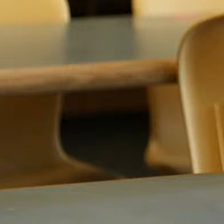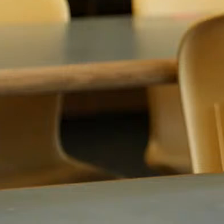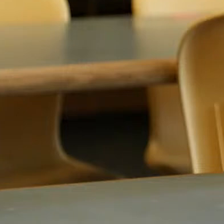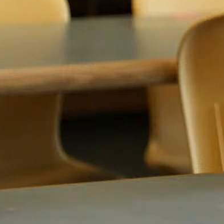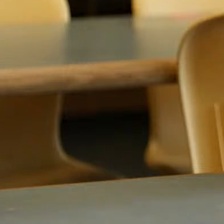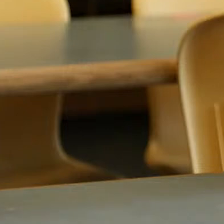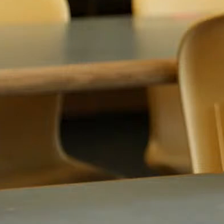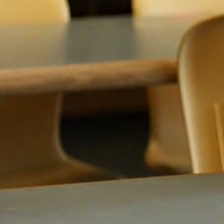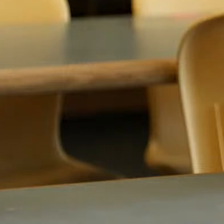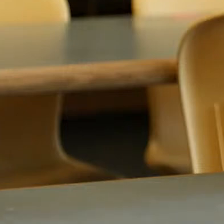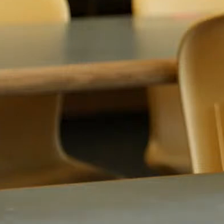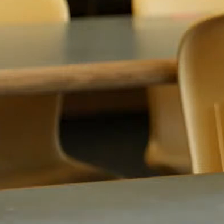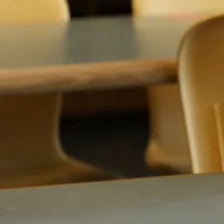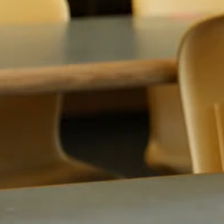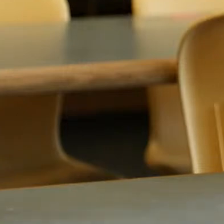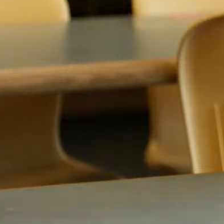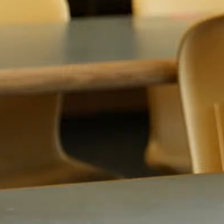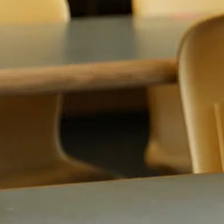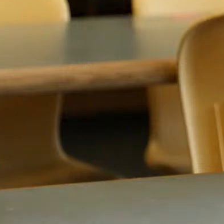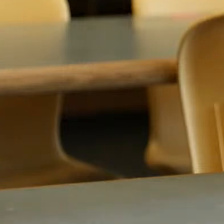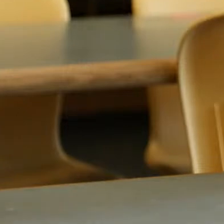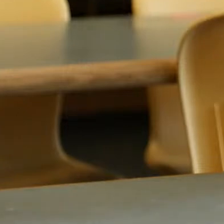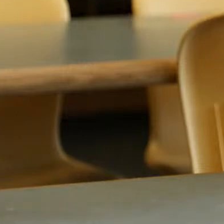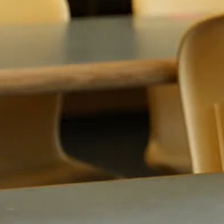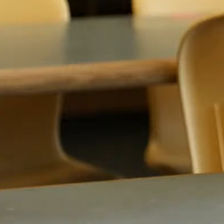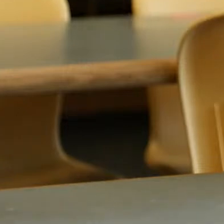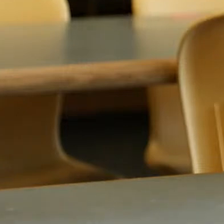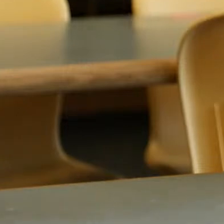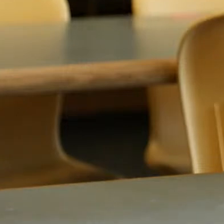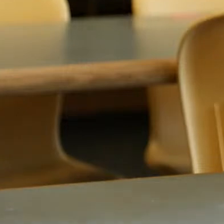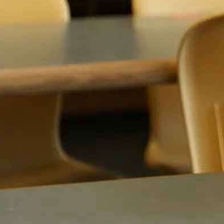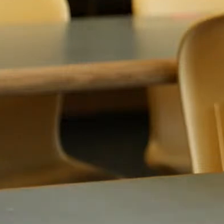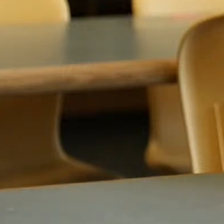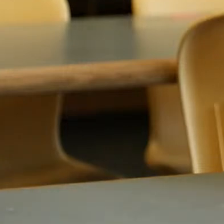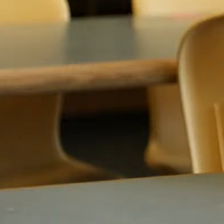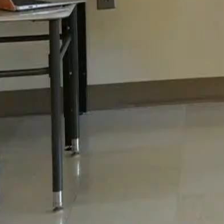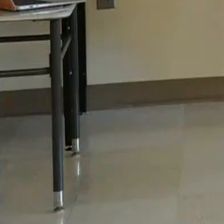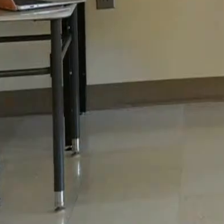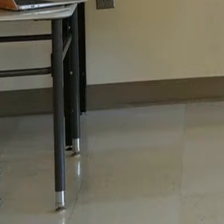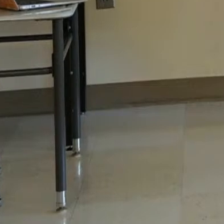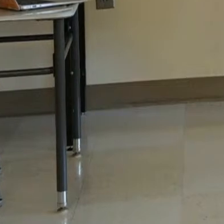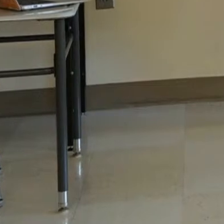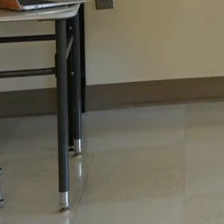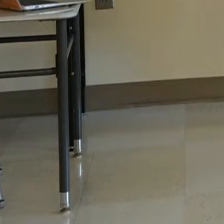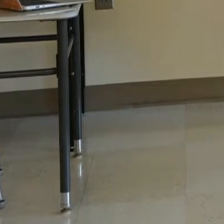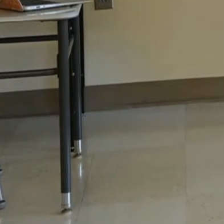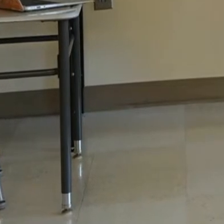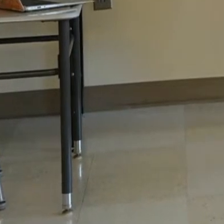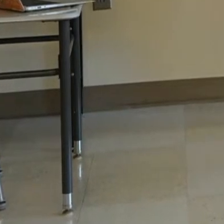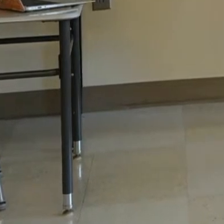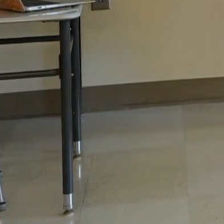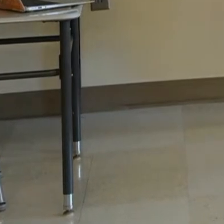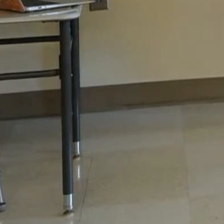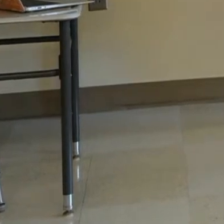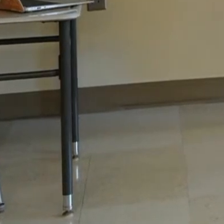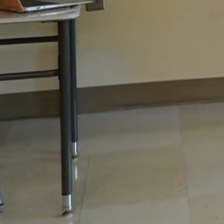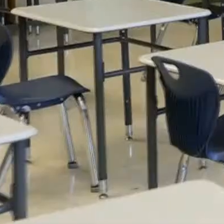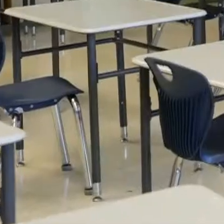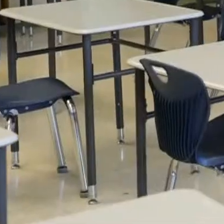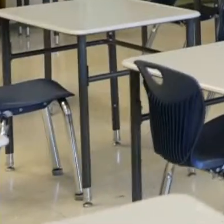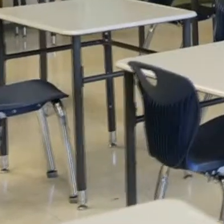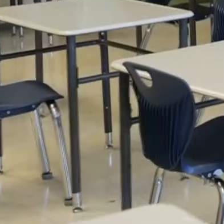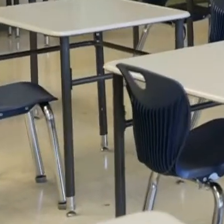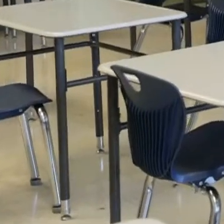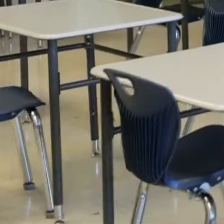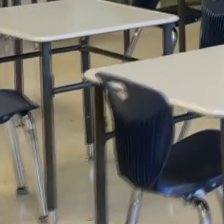hard. We don't want these kids acting out or being aggressive as a way to communicate. We want to understand them so that way they feel like this is a safe space and this place